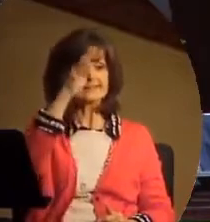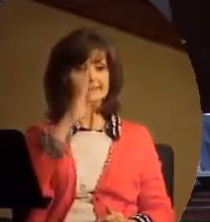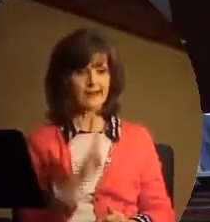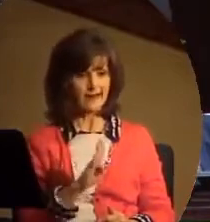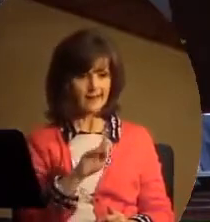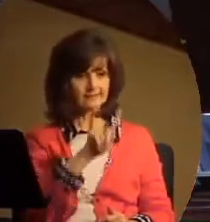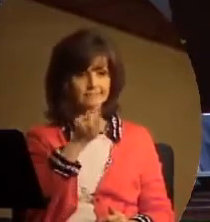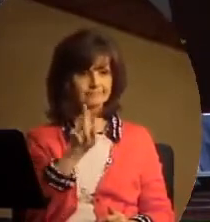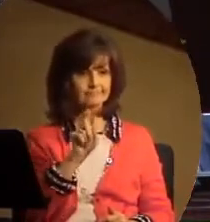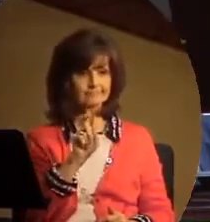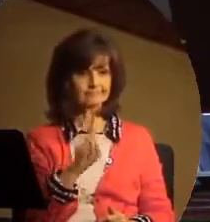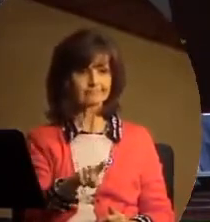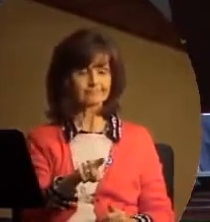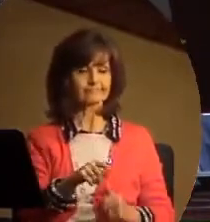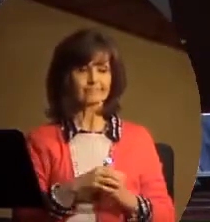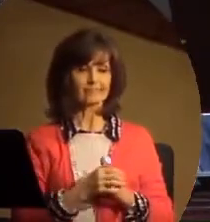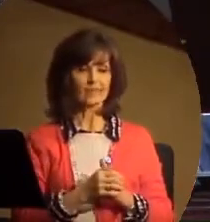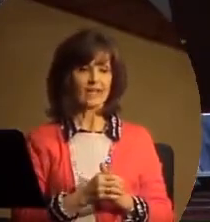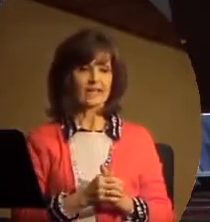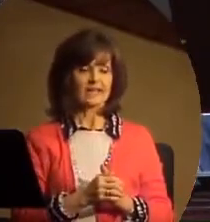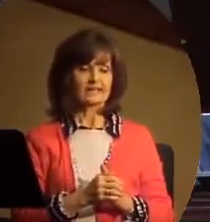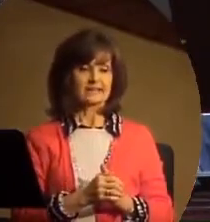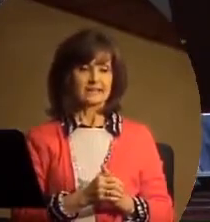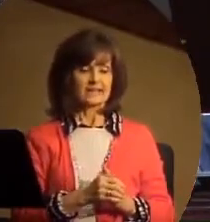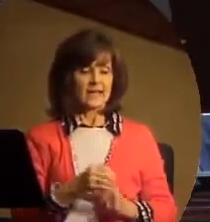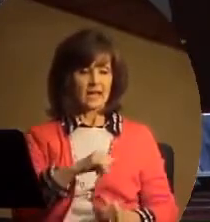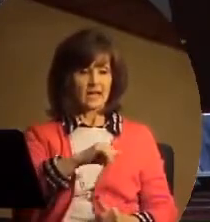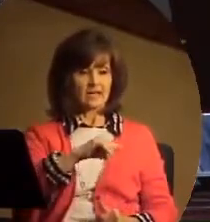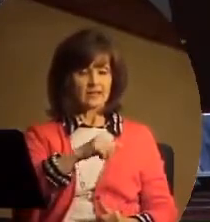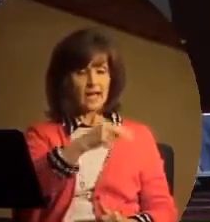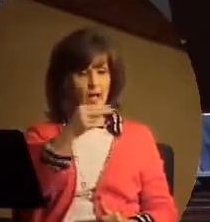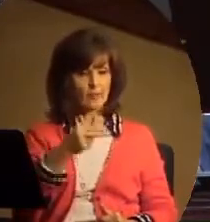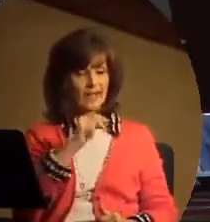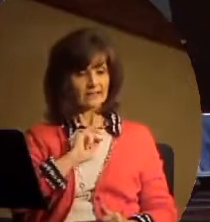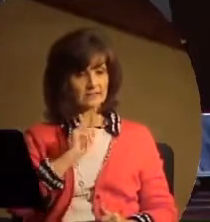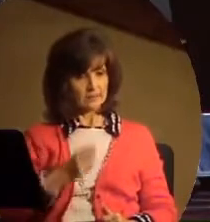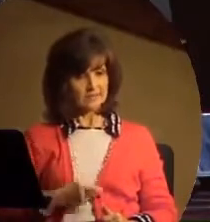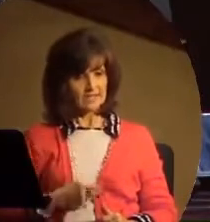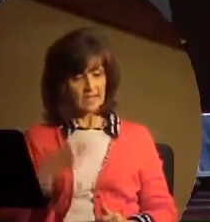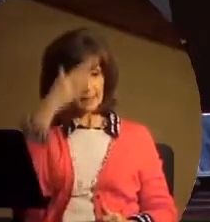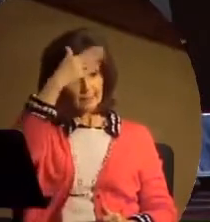this? I mean, he's upset because of what